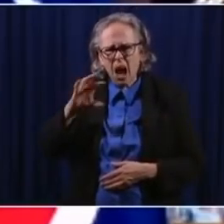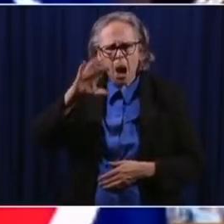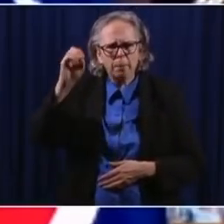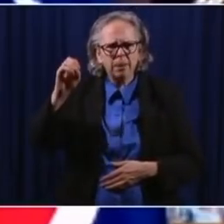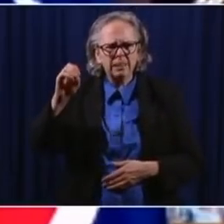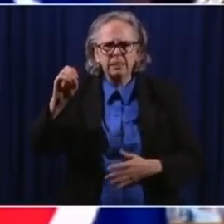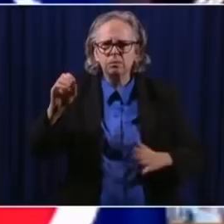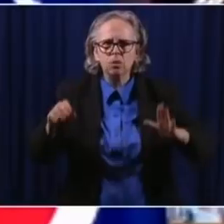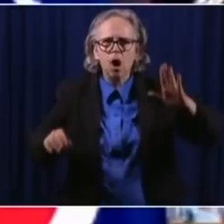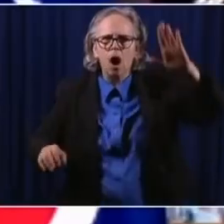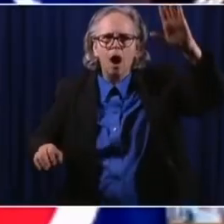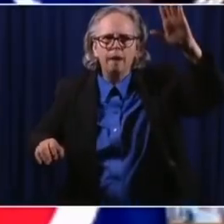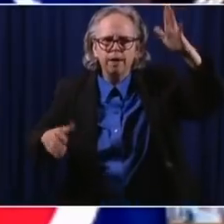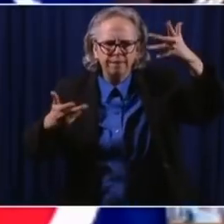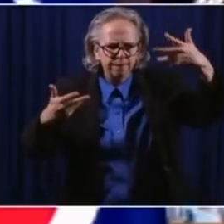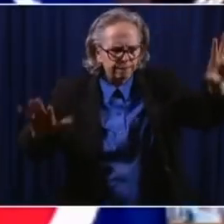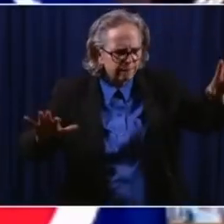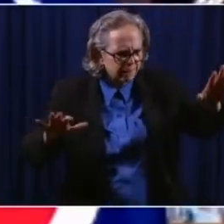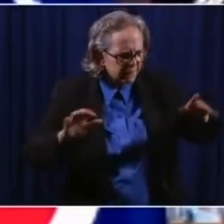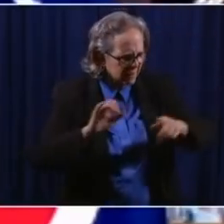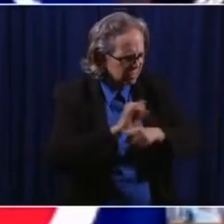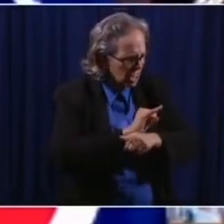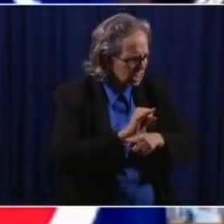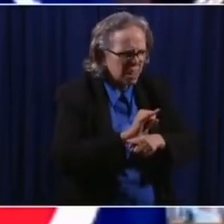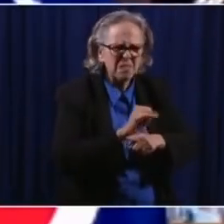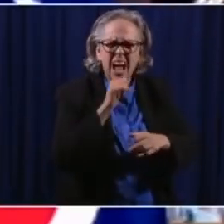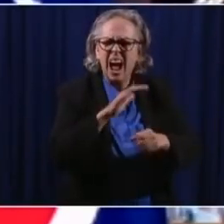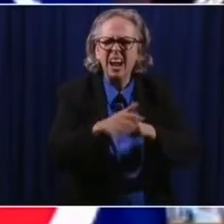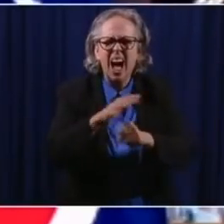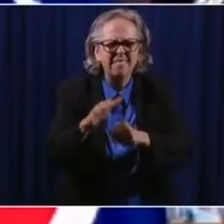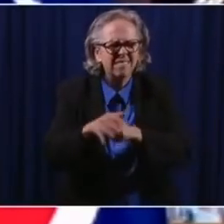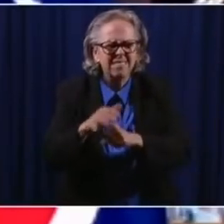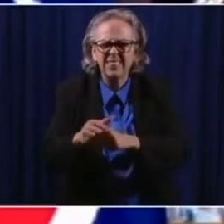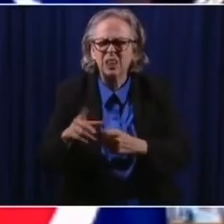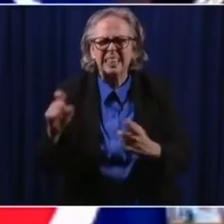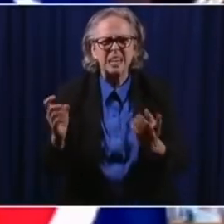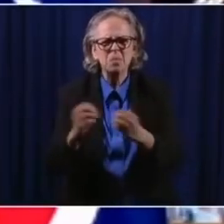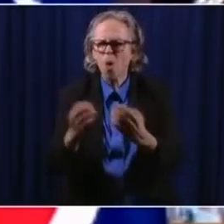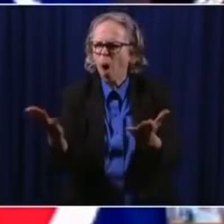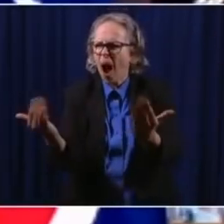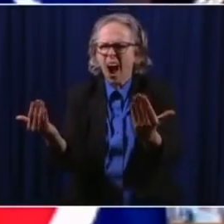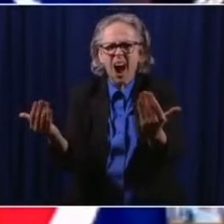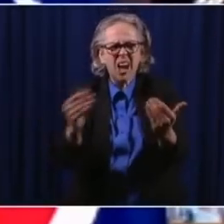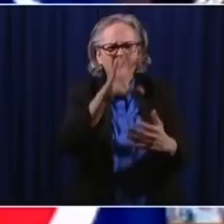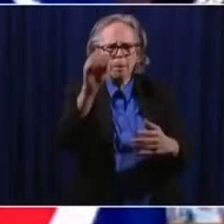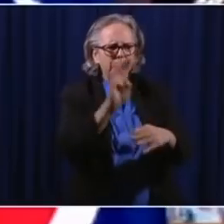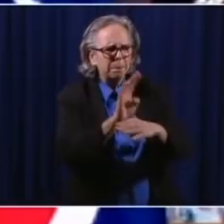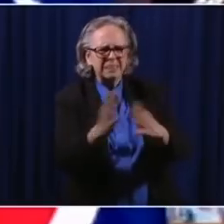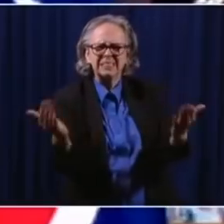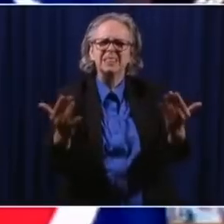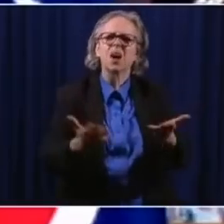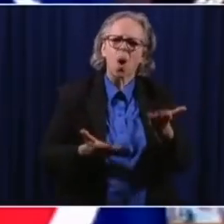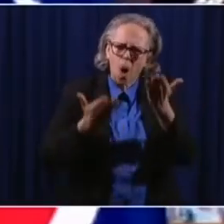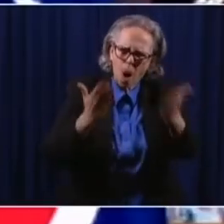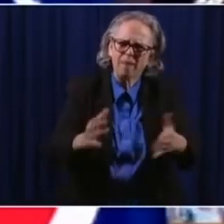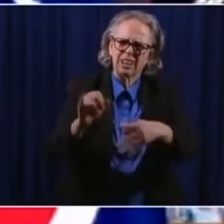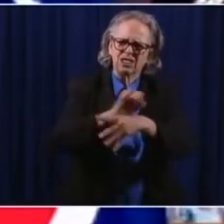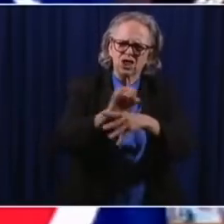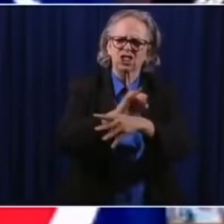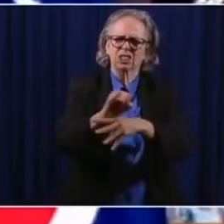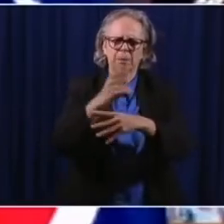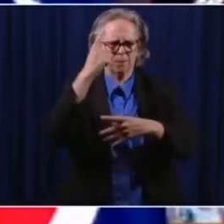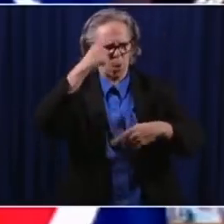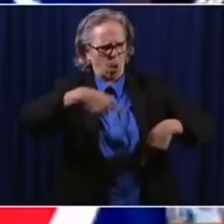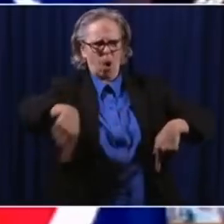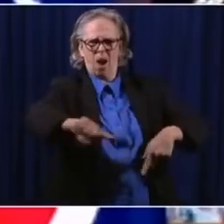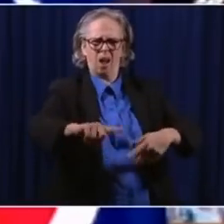message to two audiences. We need employers to offer up those internships. The application period is open